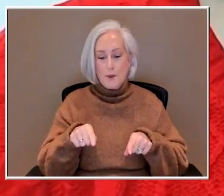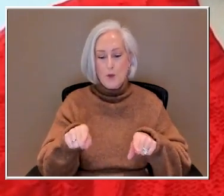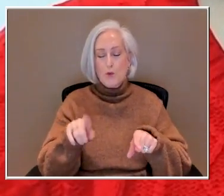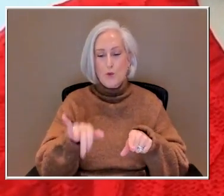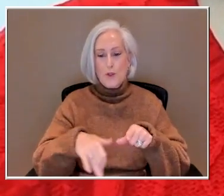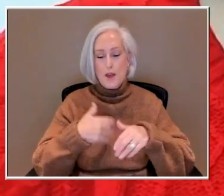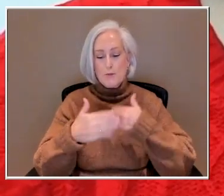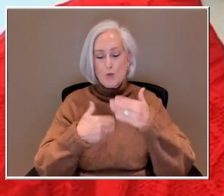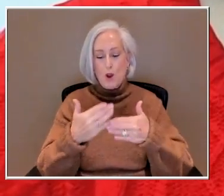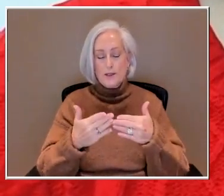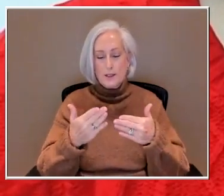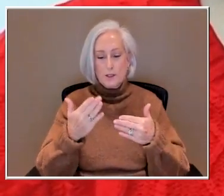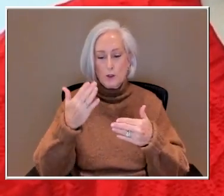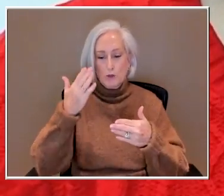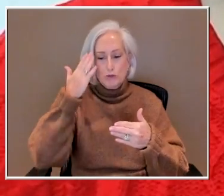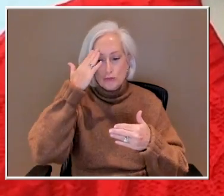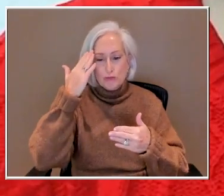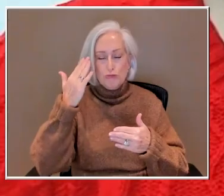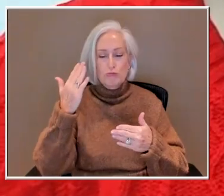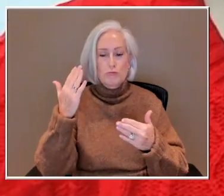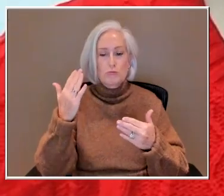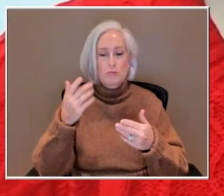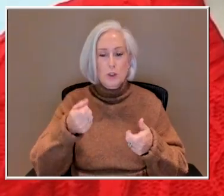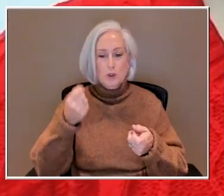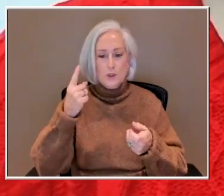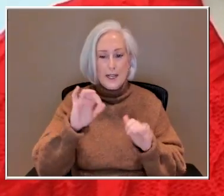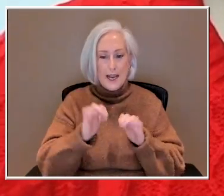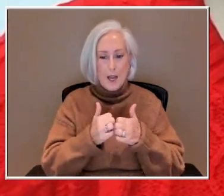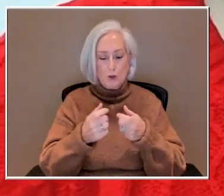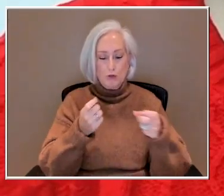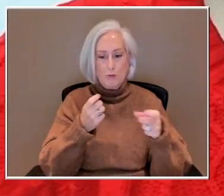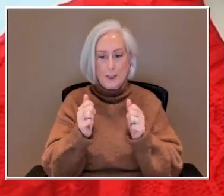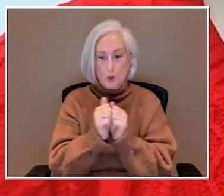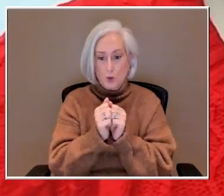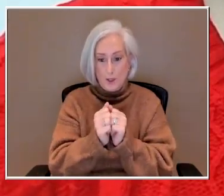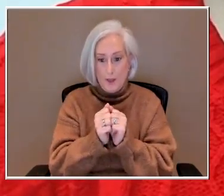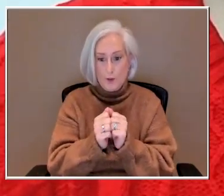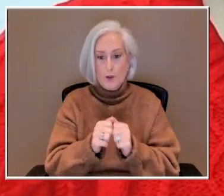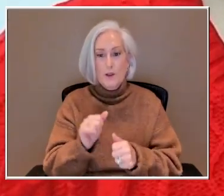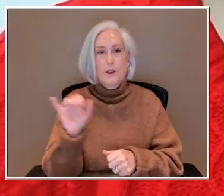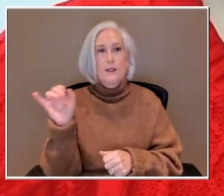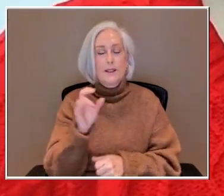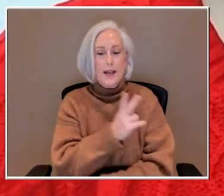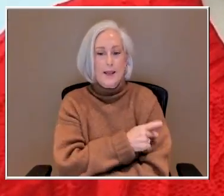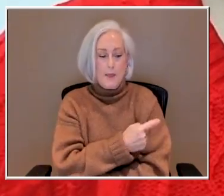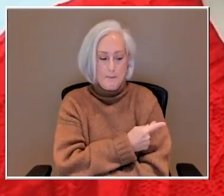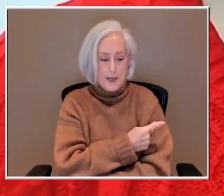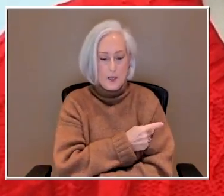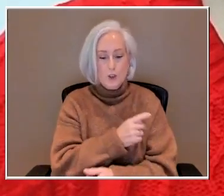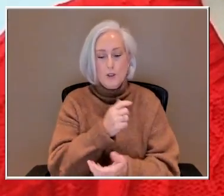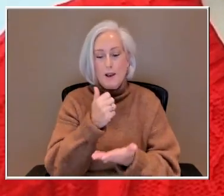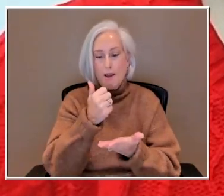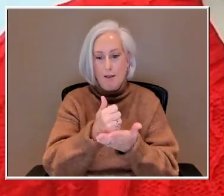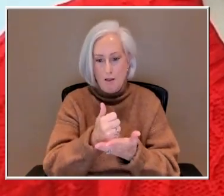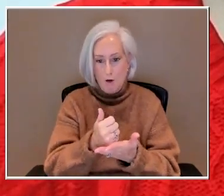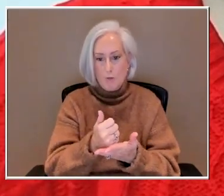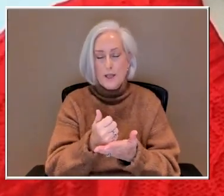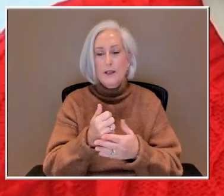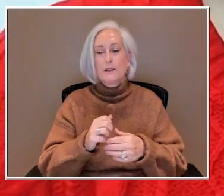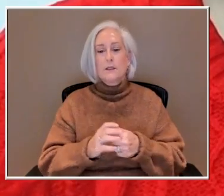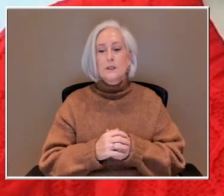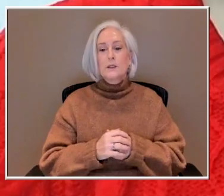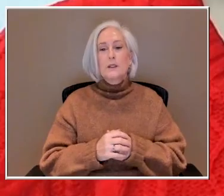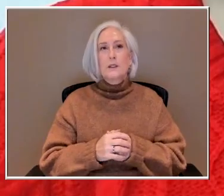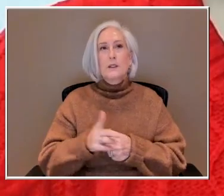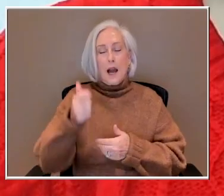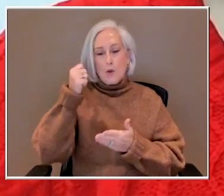better understanding of how to handle it together, like the patience, the helping. Like I remember when she